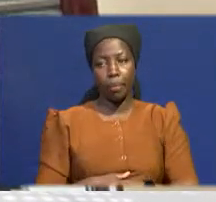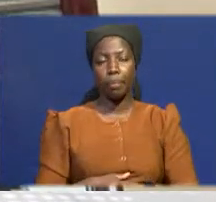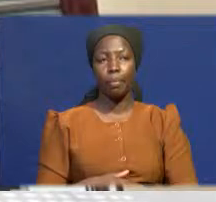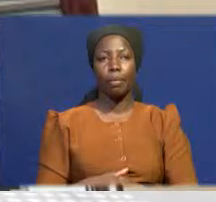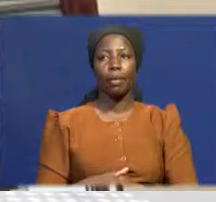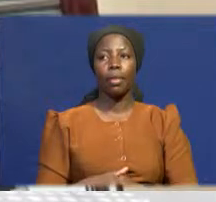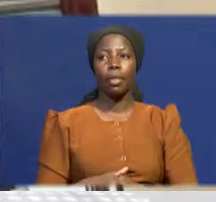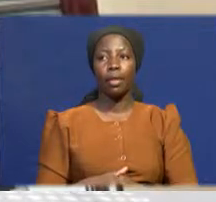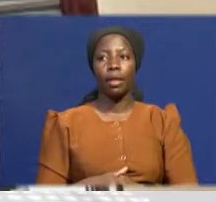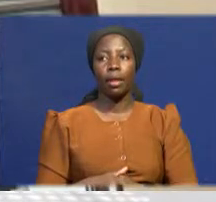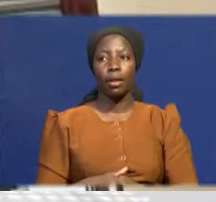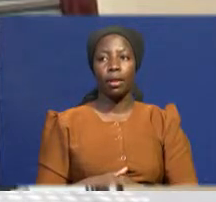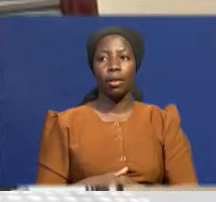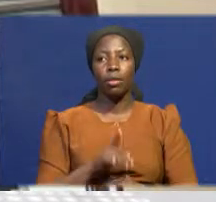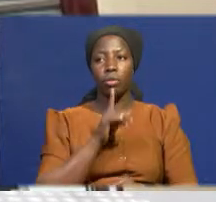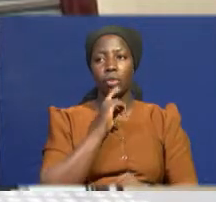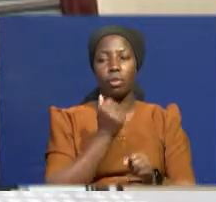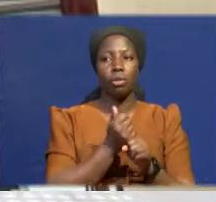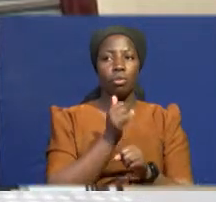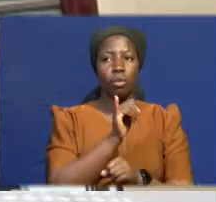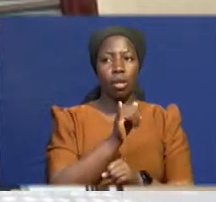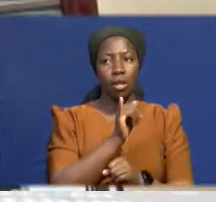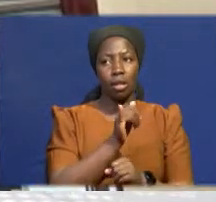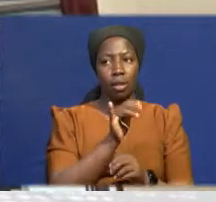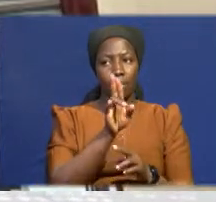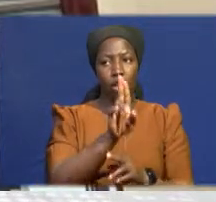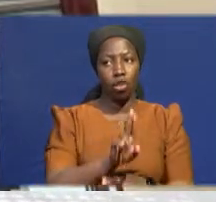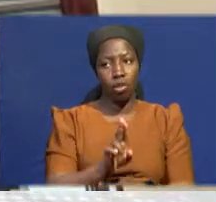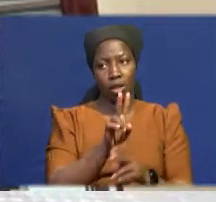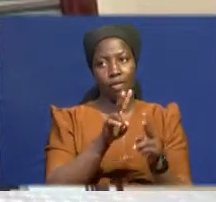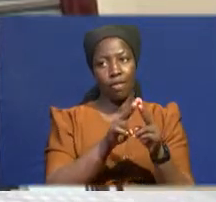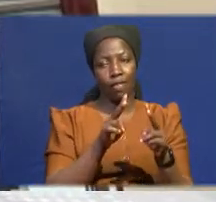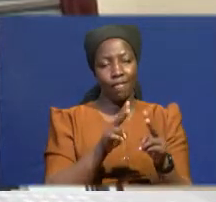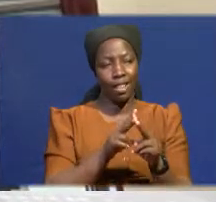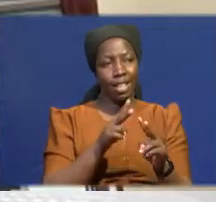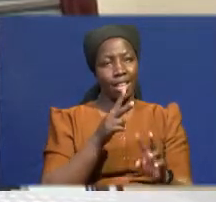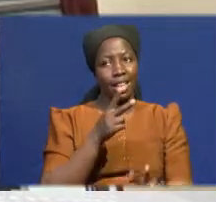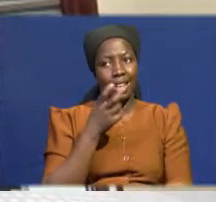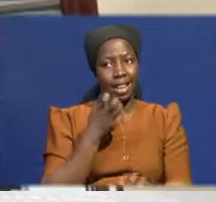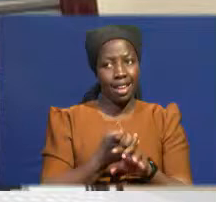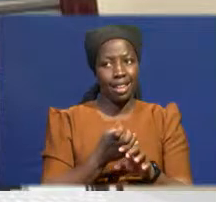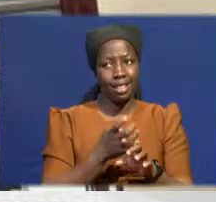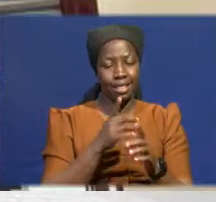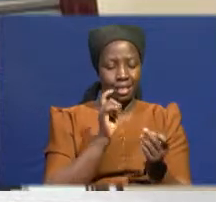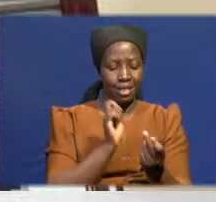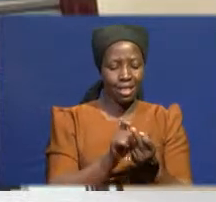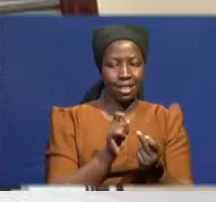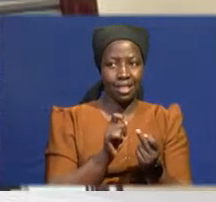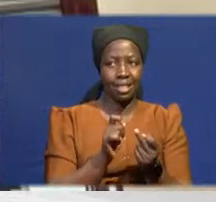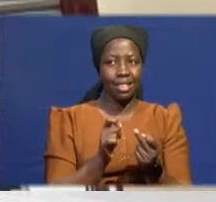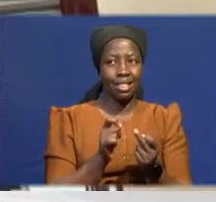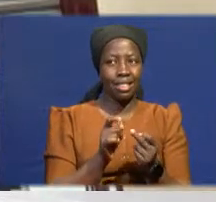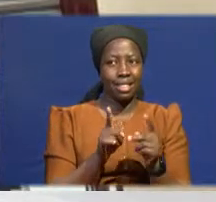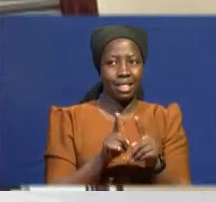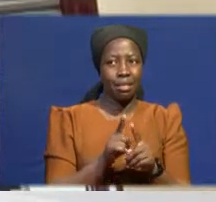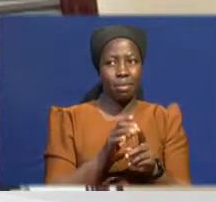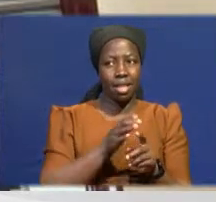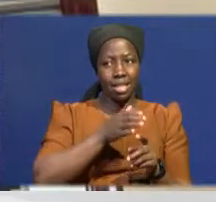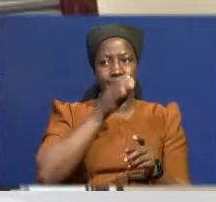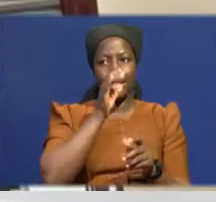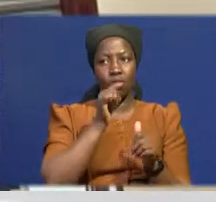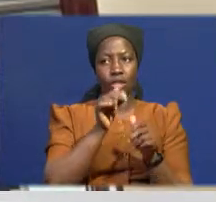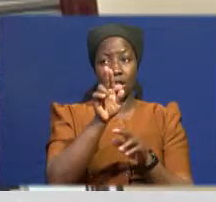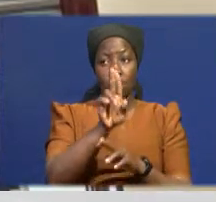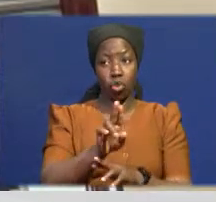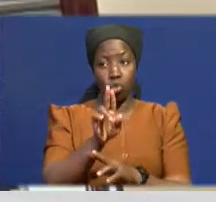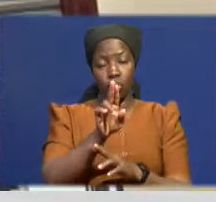physiology, and we do that by doing a very sophisticated sweat test. And the drink that's then made for you is customized according to your